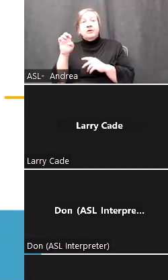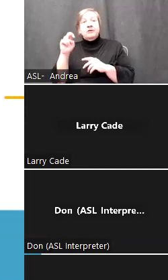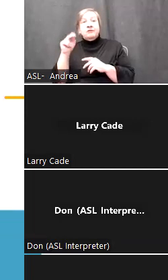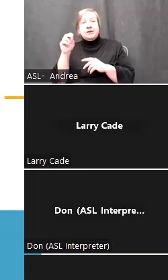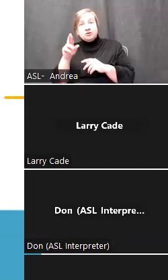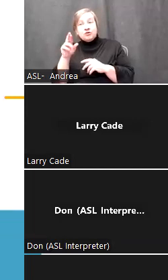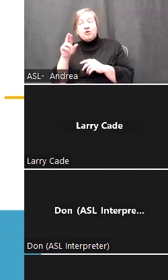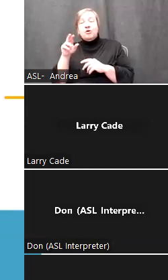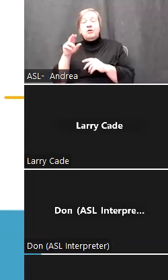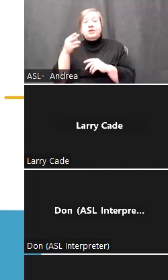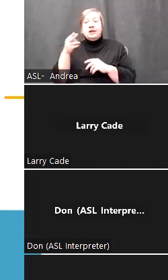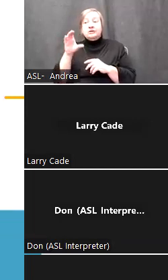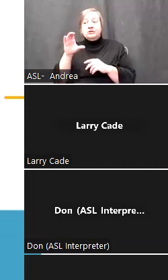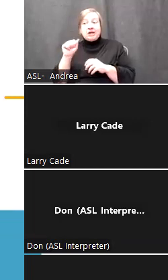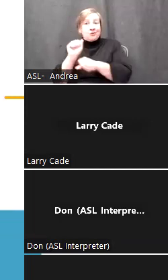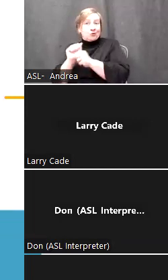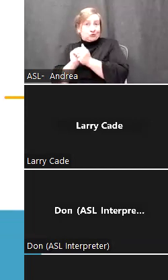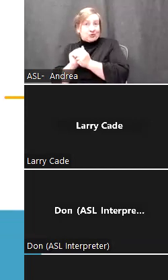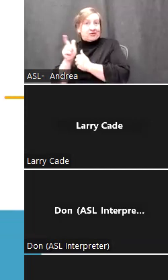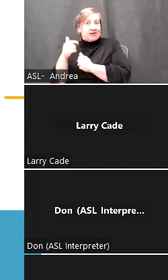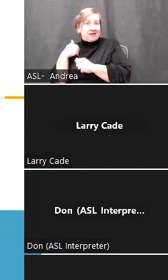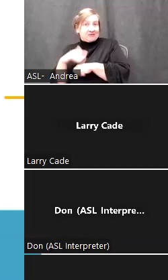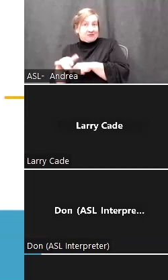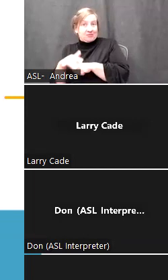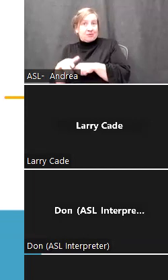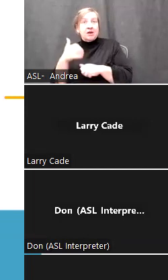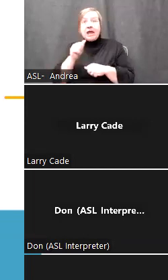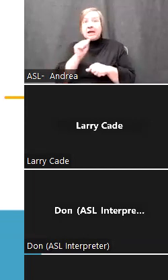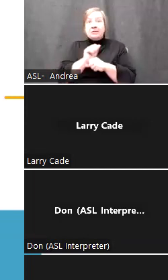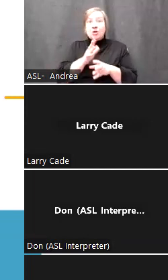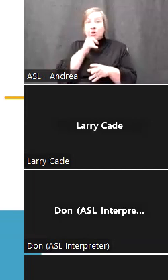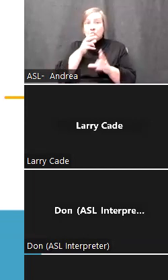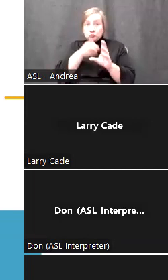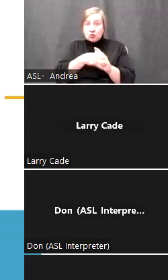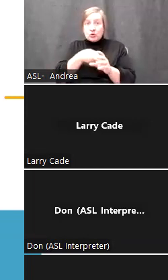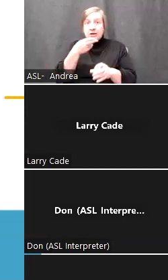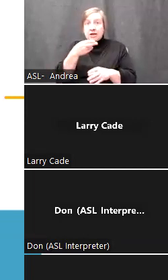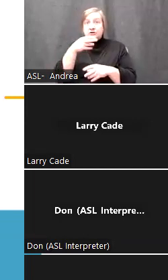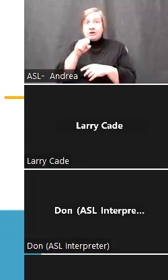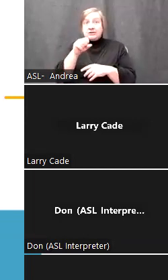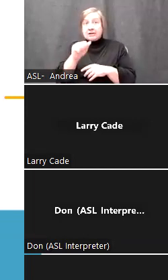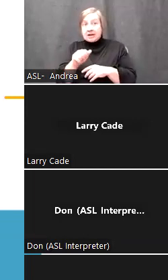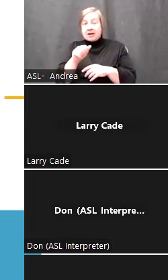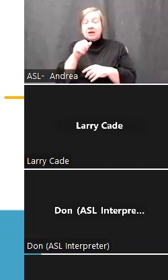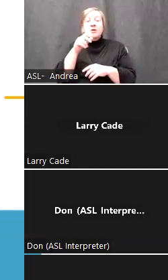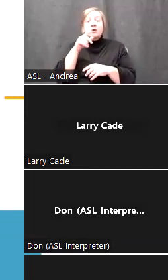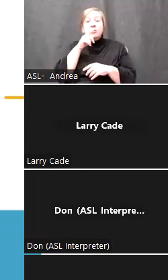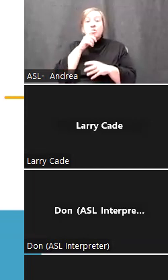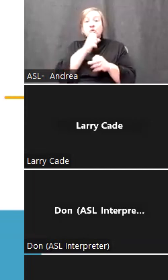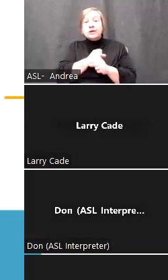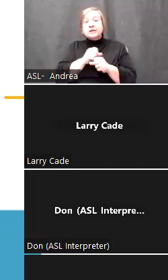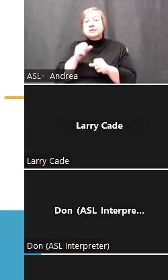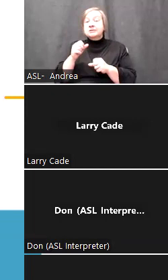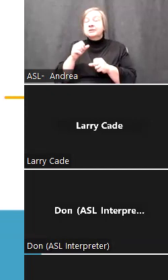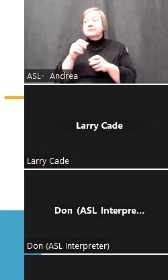with. So it is important to note that any employee who enrolls in an HSA benefit or who is receiving employer